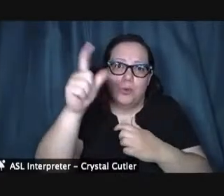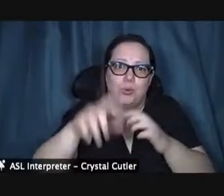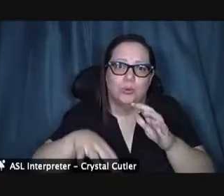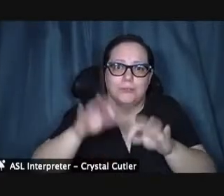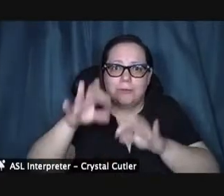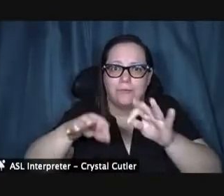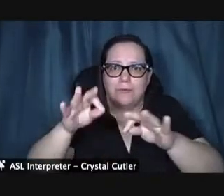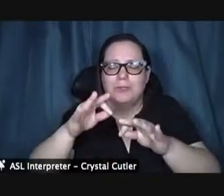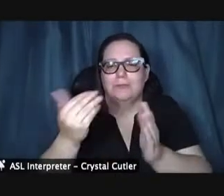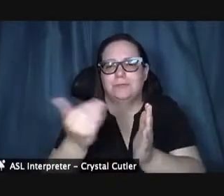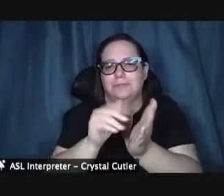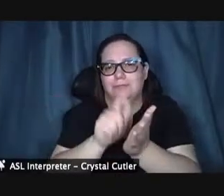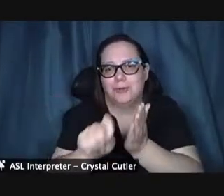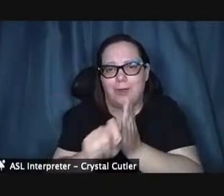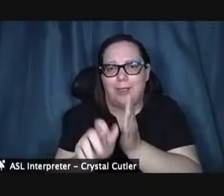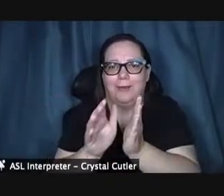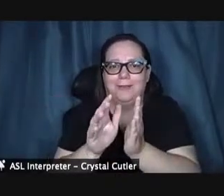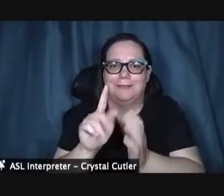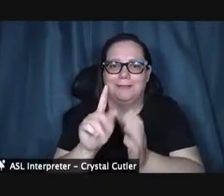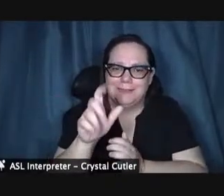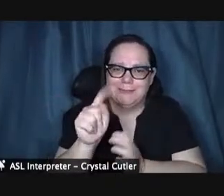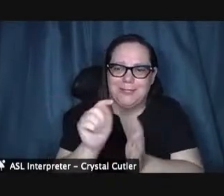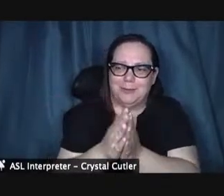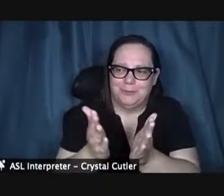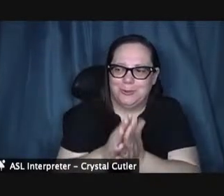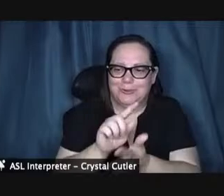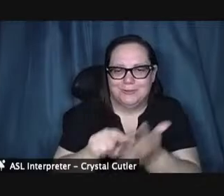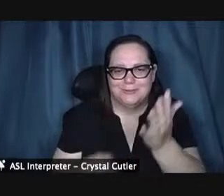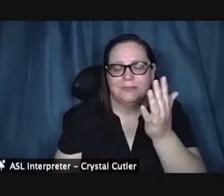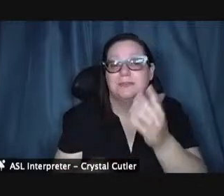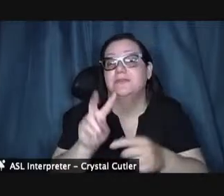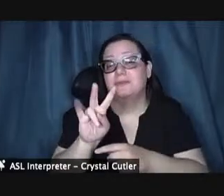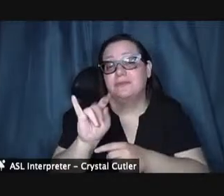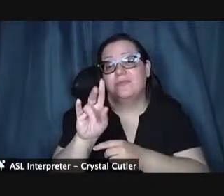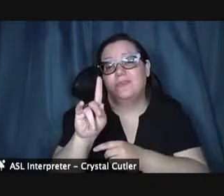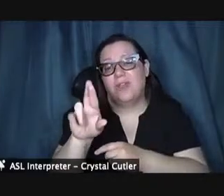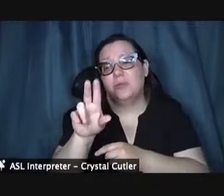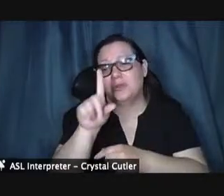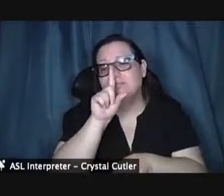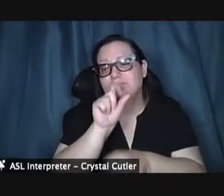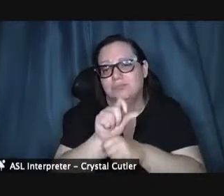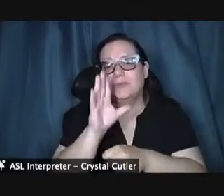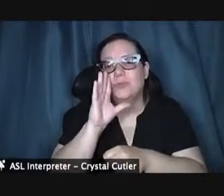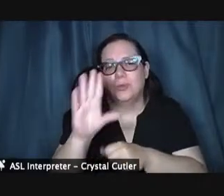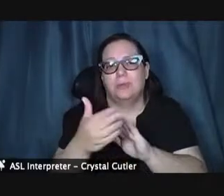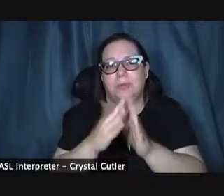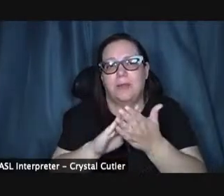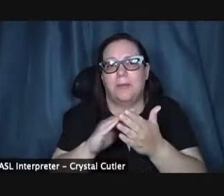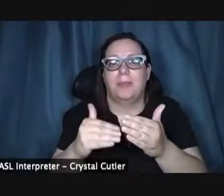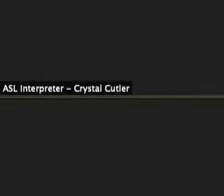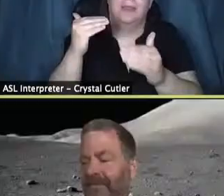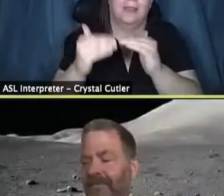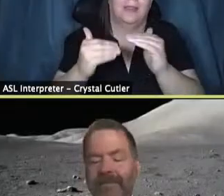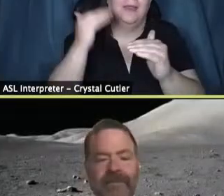cetera. Viper really will conduct a next level of exploration at the poles of the moon,